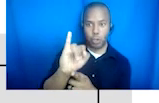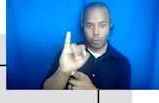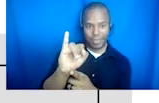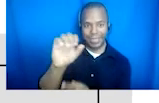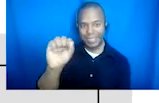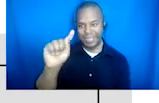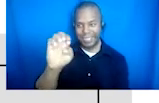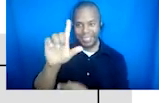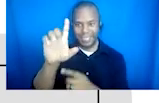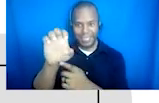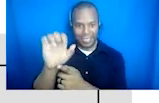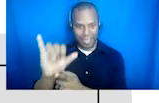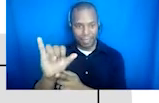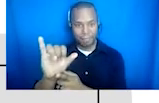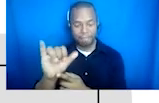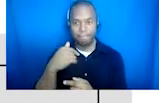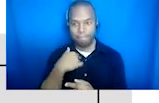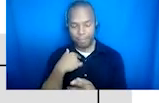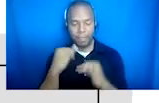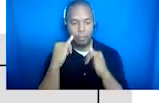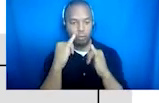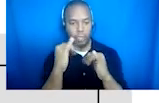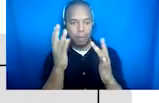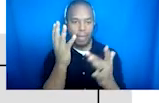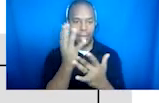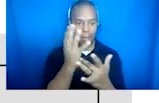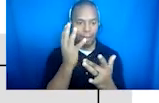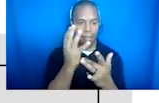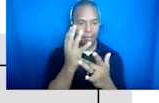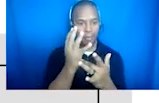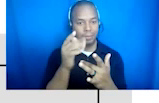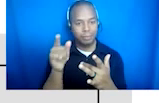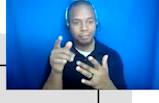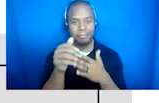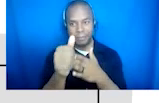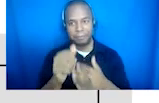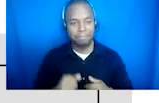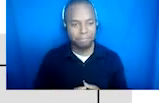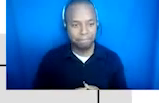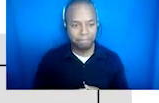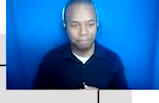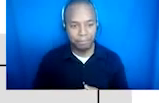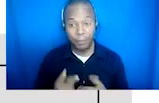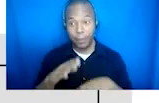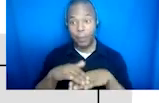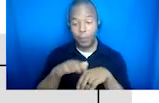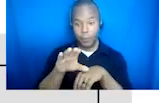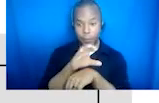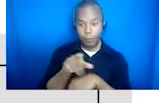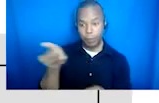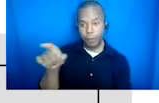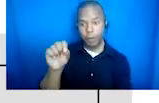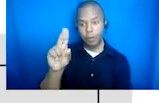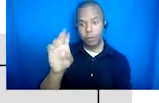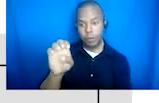Distance Education and Instructional Technology. So sorry about that. And then on the computer over here is Sue Yang. She's our